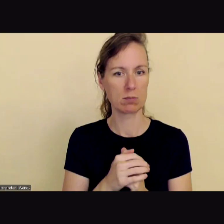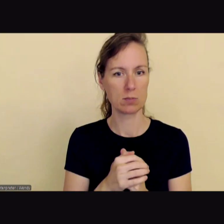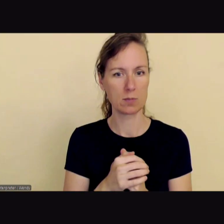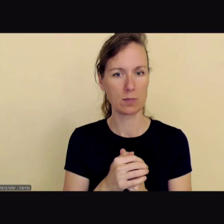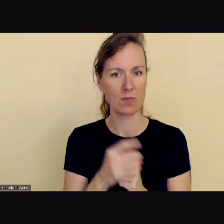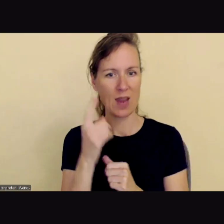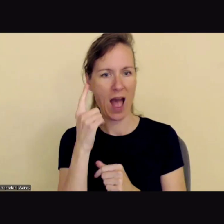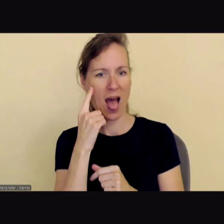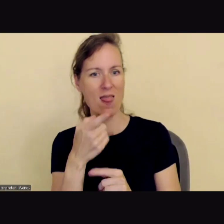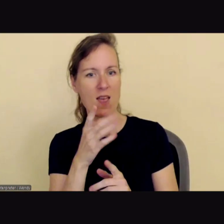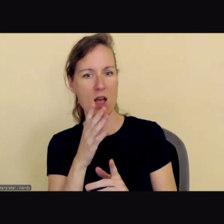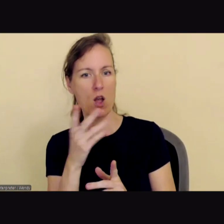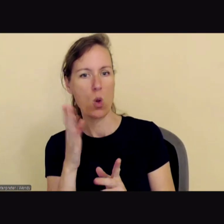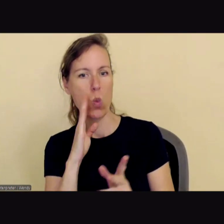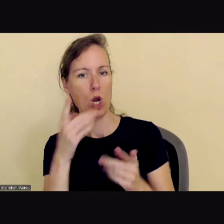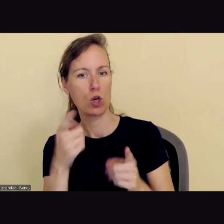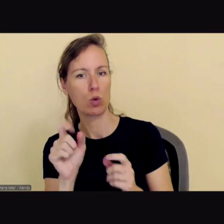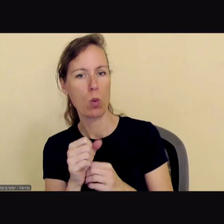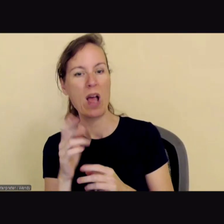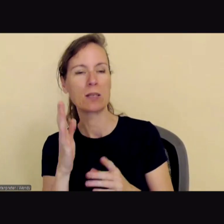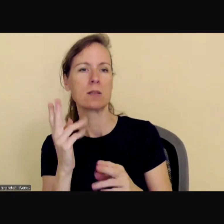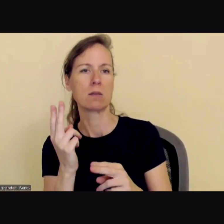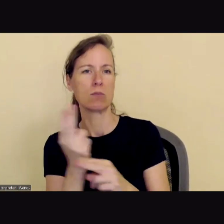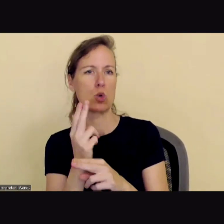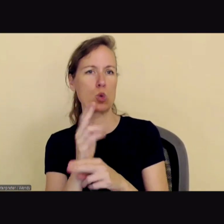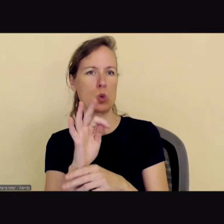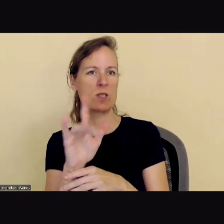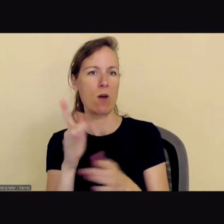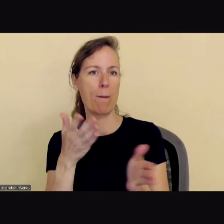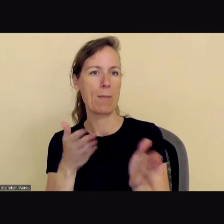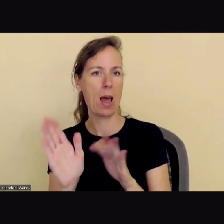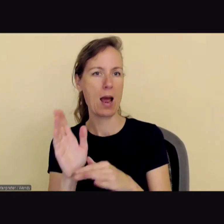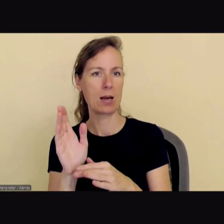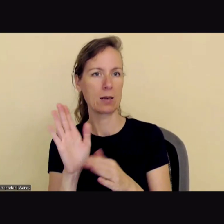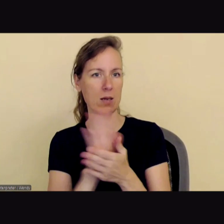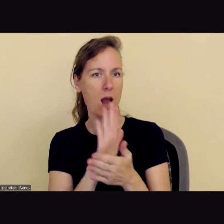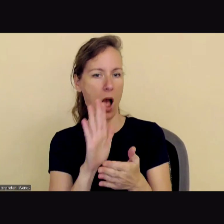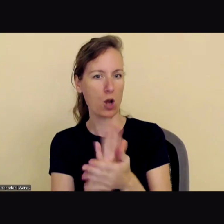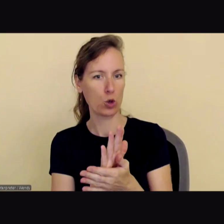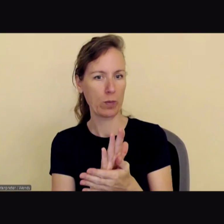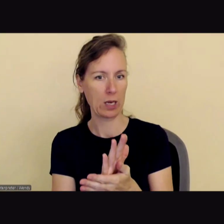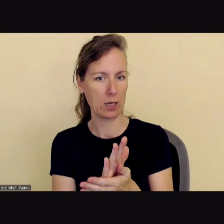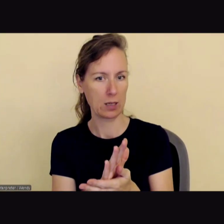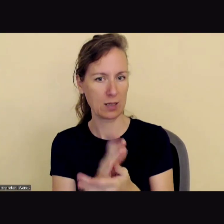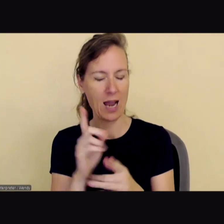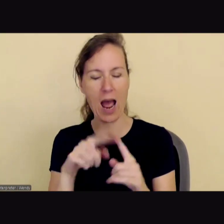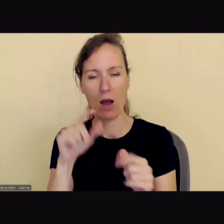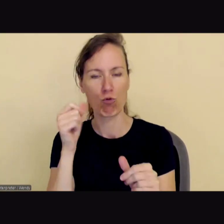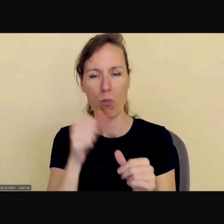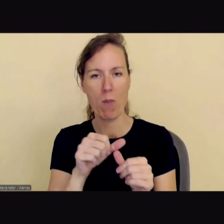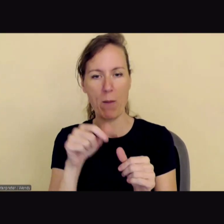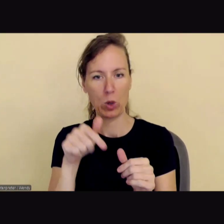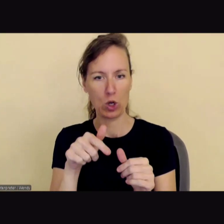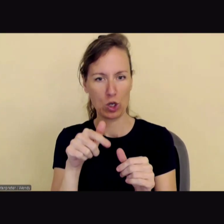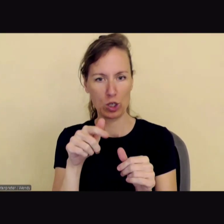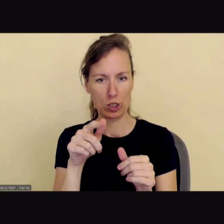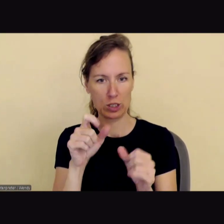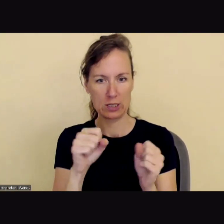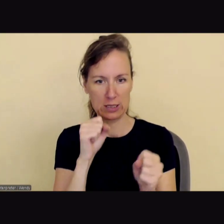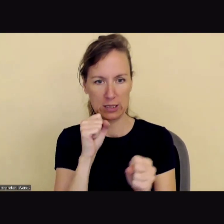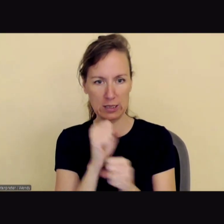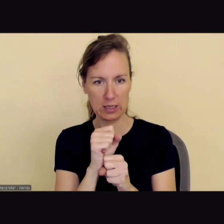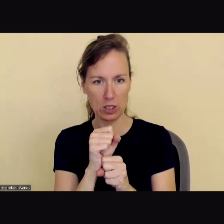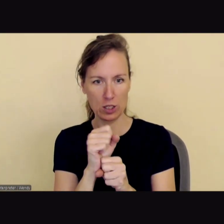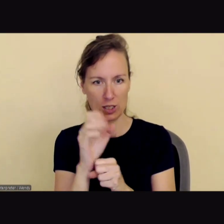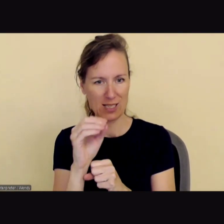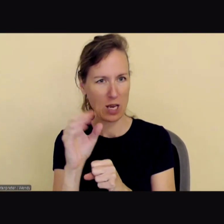Correct. Because I think what I hear you saying is that, can't remember if this is year zero or zero, current year, well, let's just call it current. Current